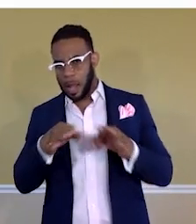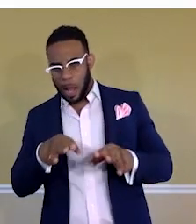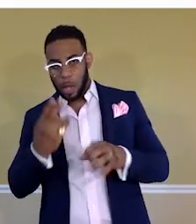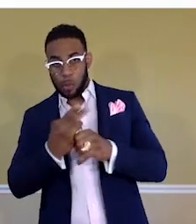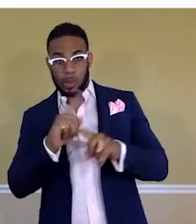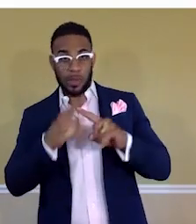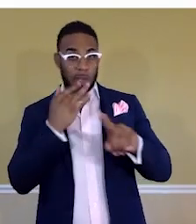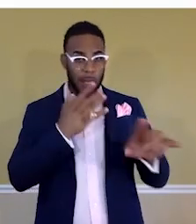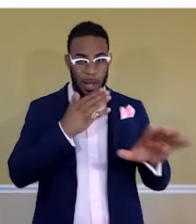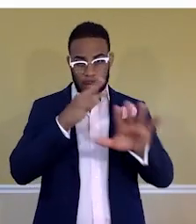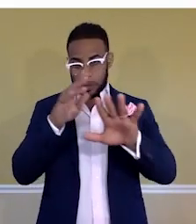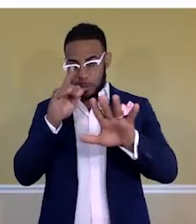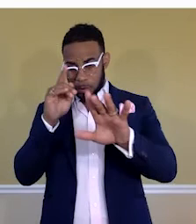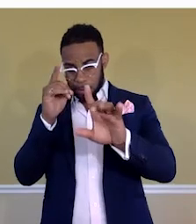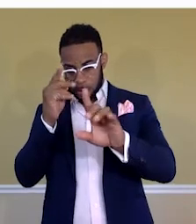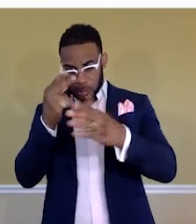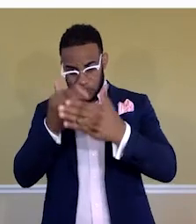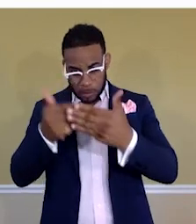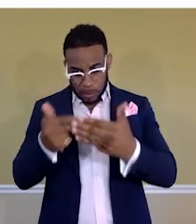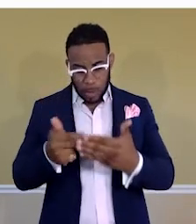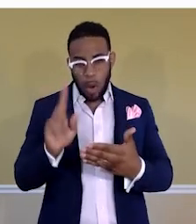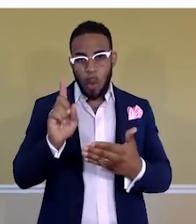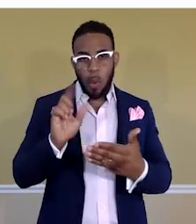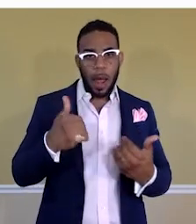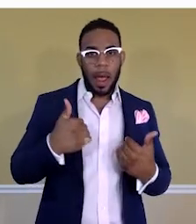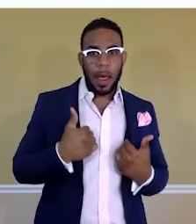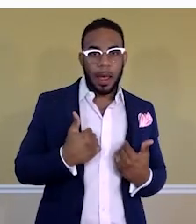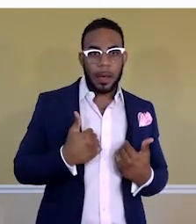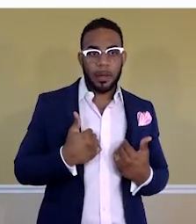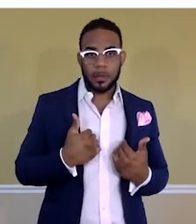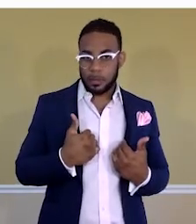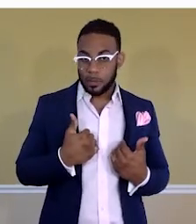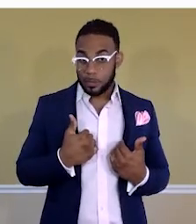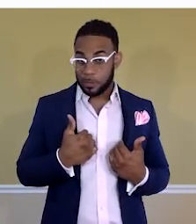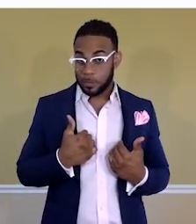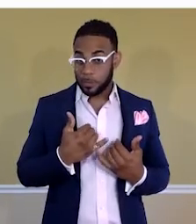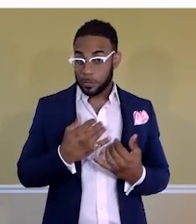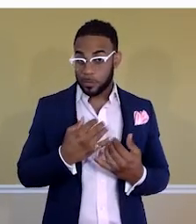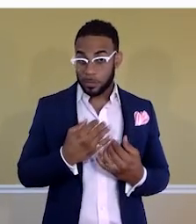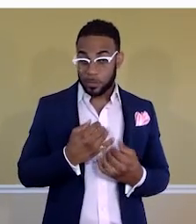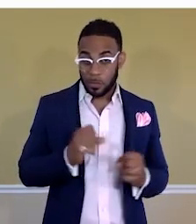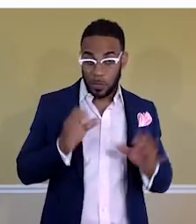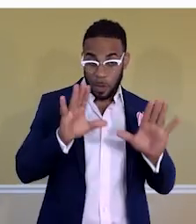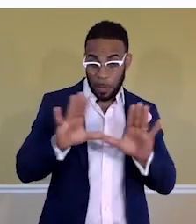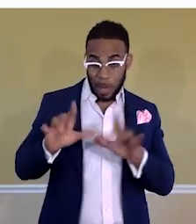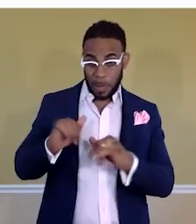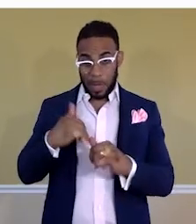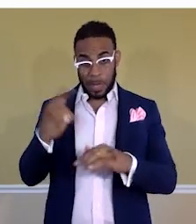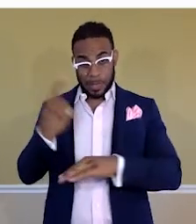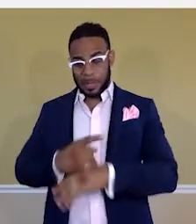different colors to outline where I have you know, free blocks in my day.